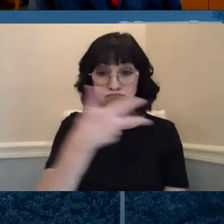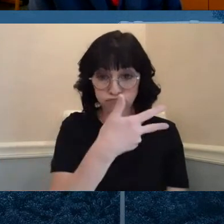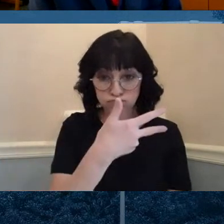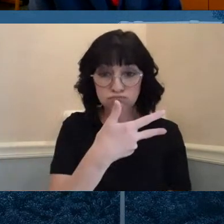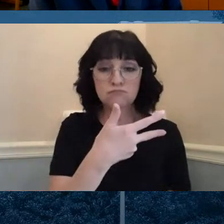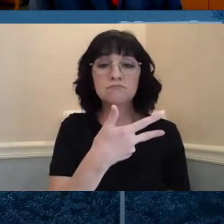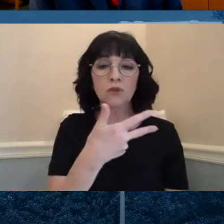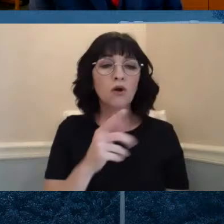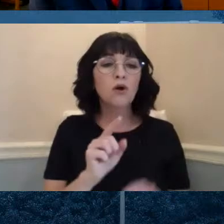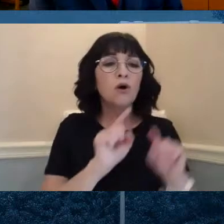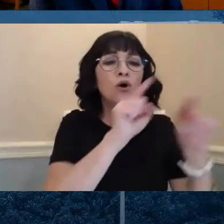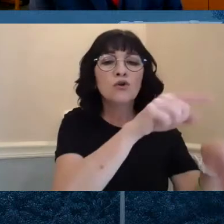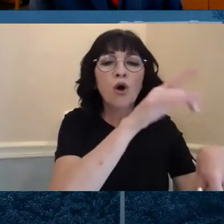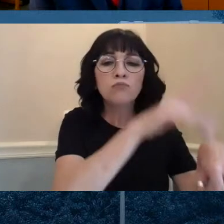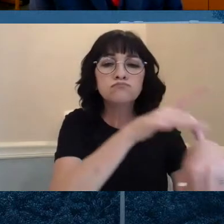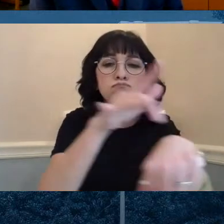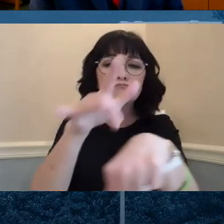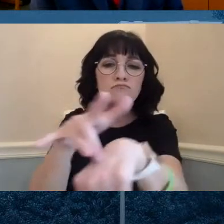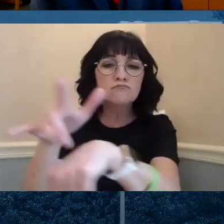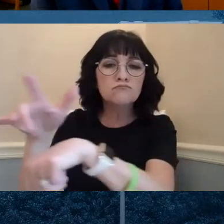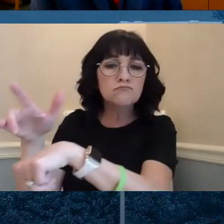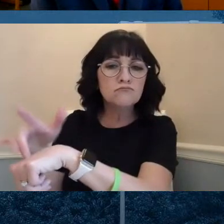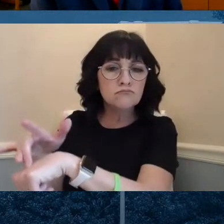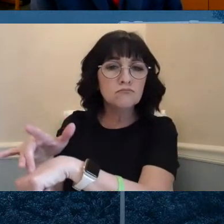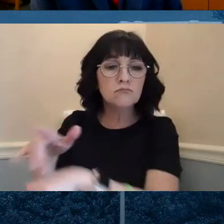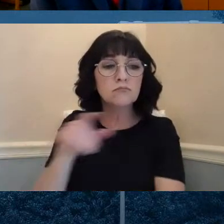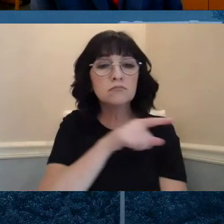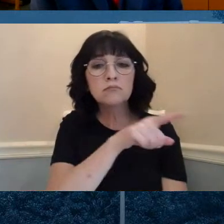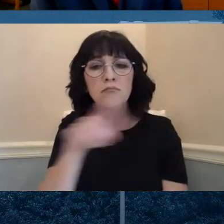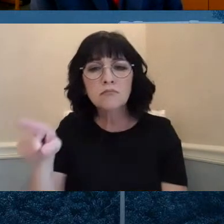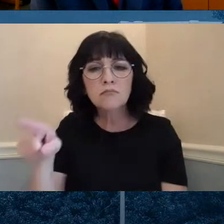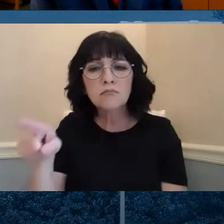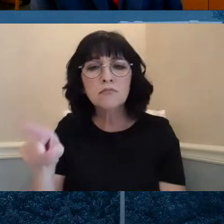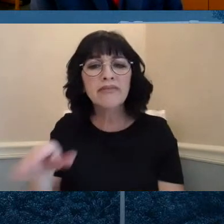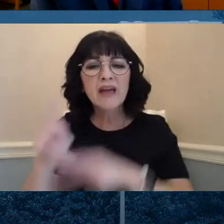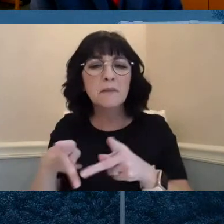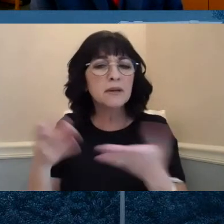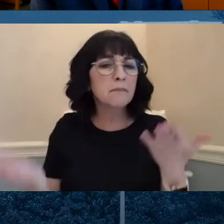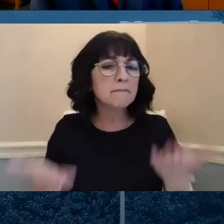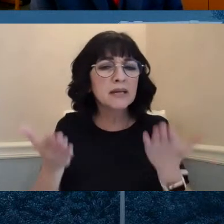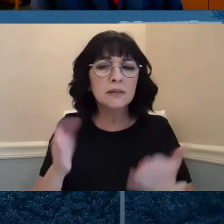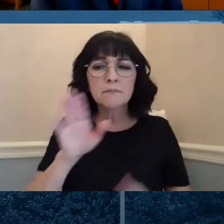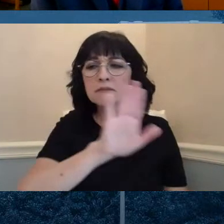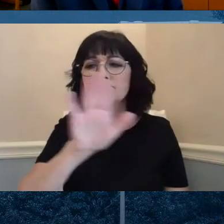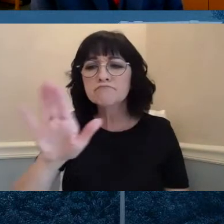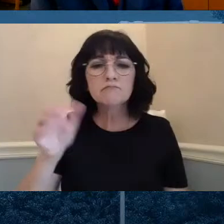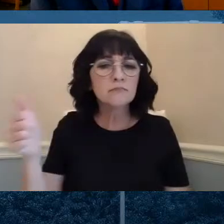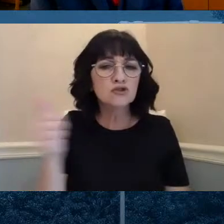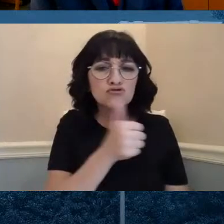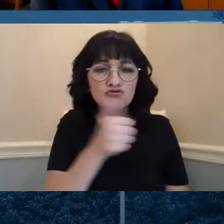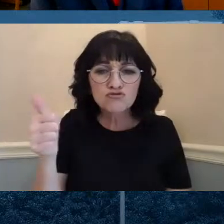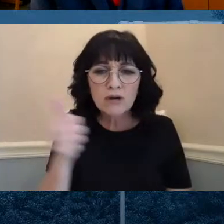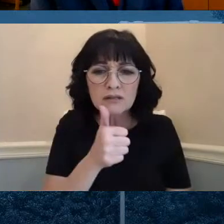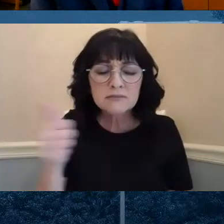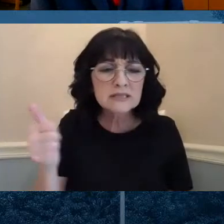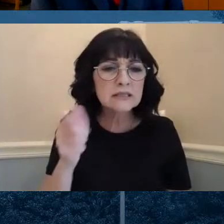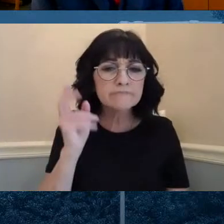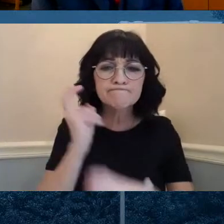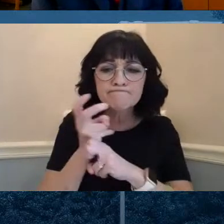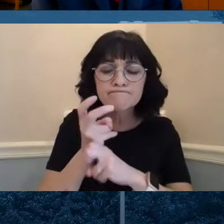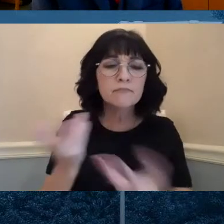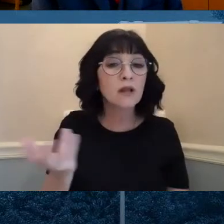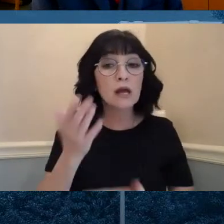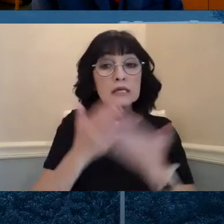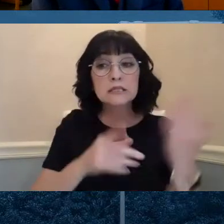we go out to different places where we know that there are barriers to access, places where homeless people congregate,